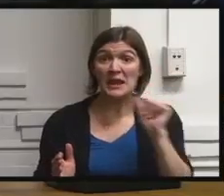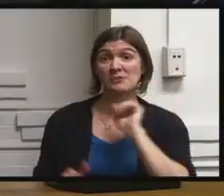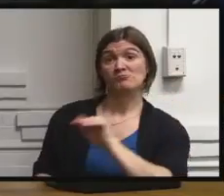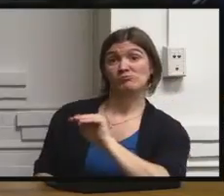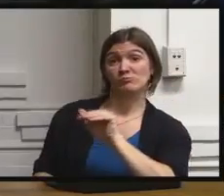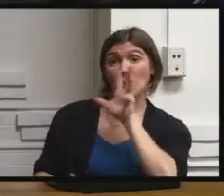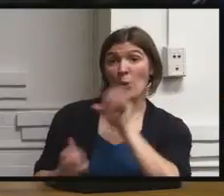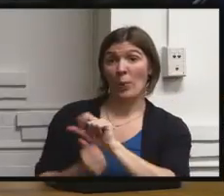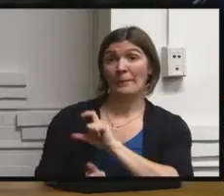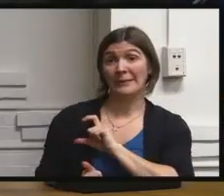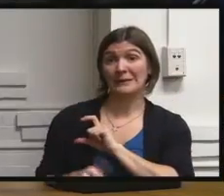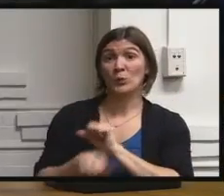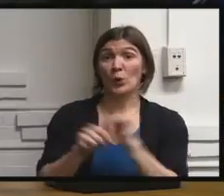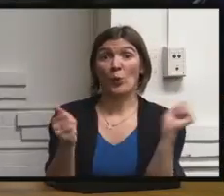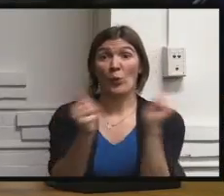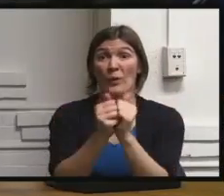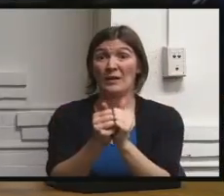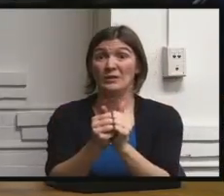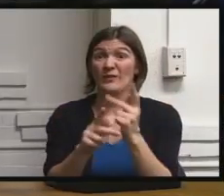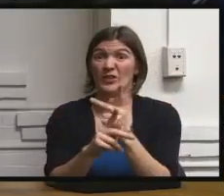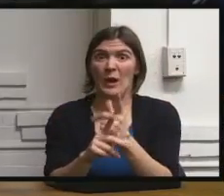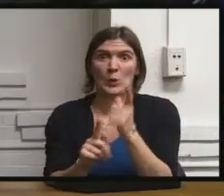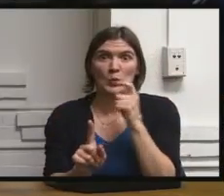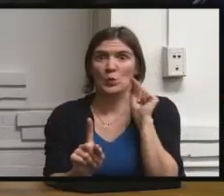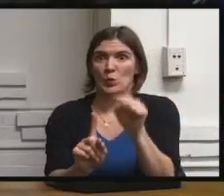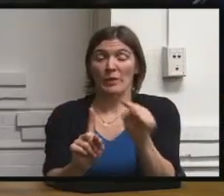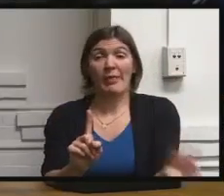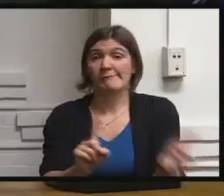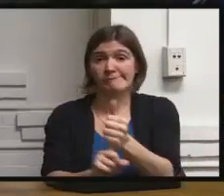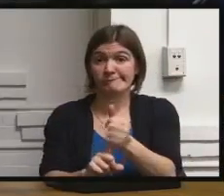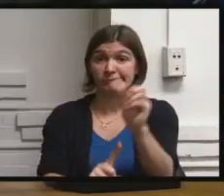together and work together to continue